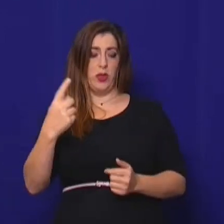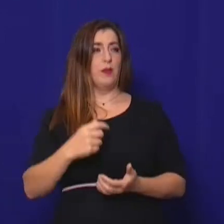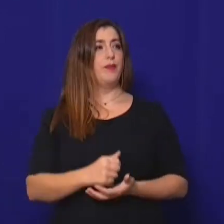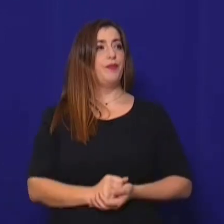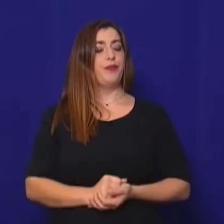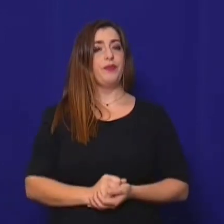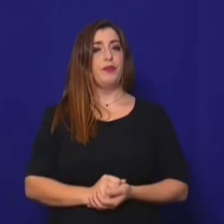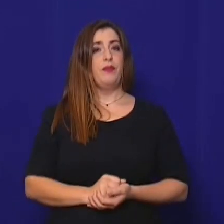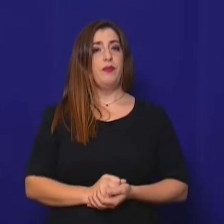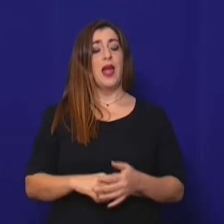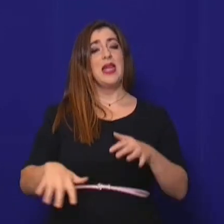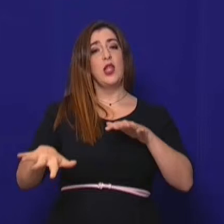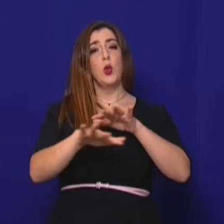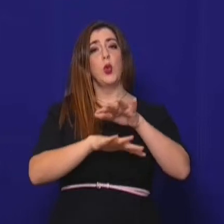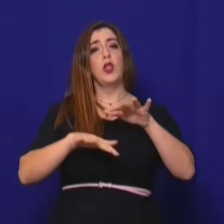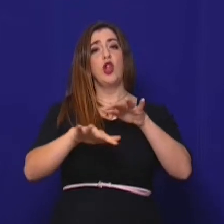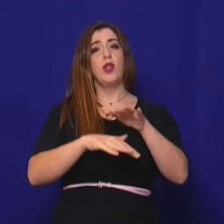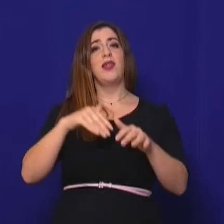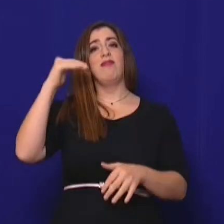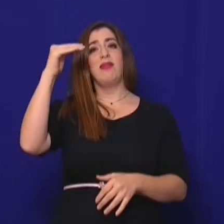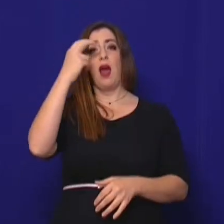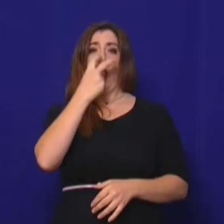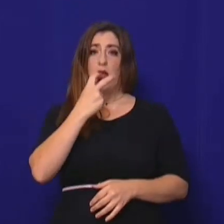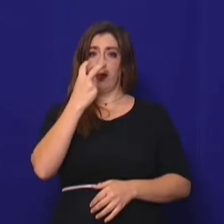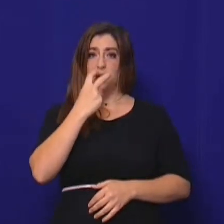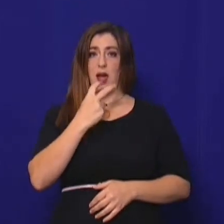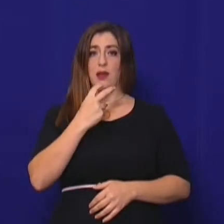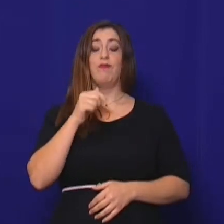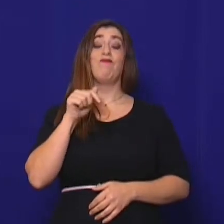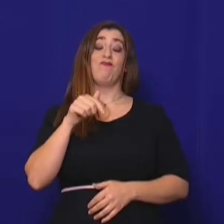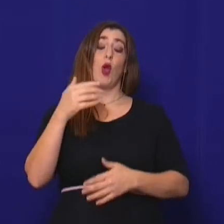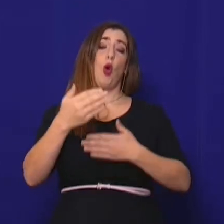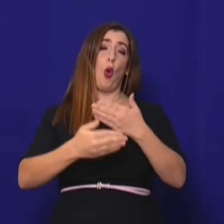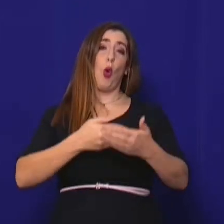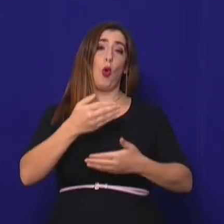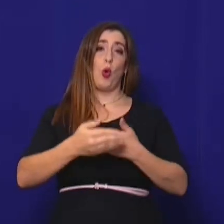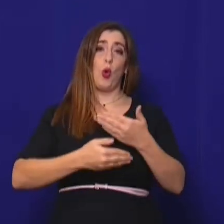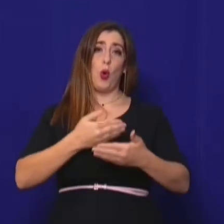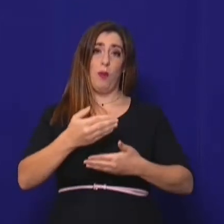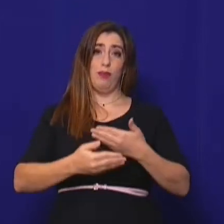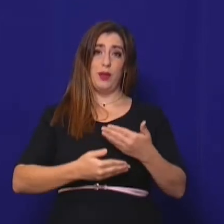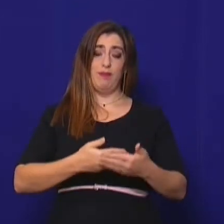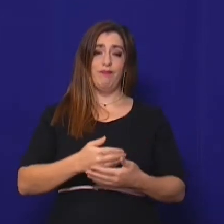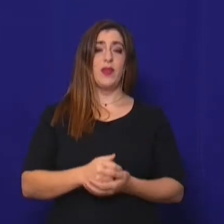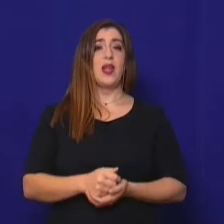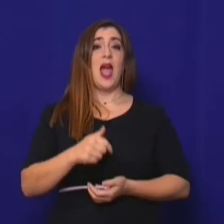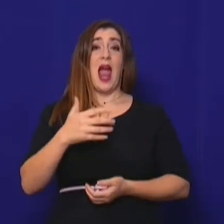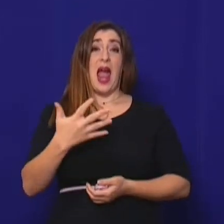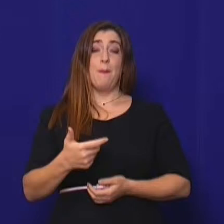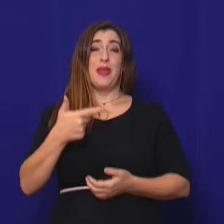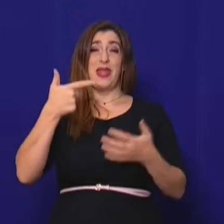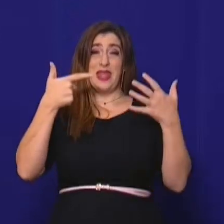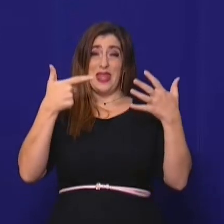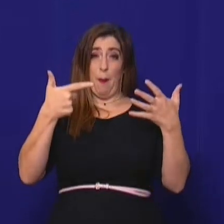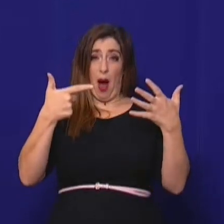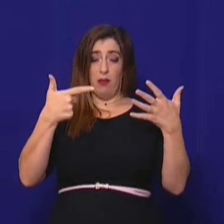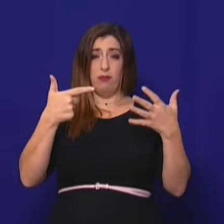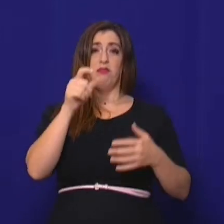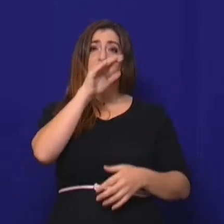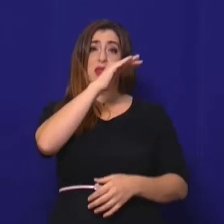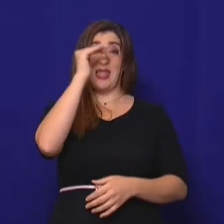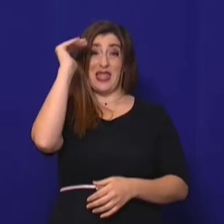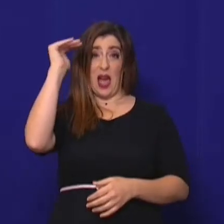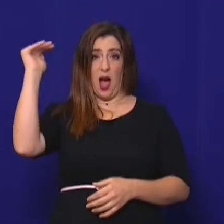Is-sitwazzjoni fid-djar tal-anzjani għada qiegħda hemmhekk fejn għandna 7 djar tal-anzjani fejn qed